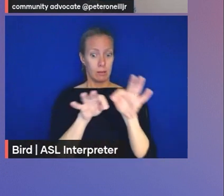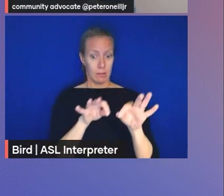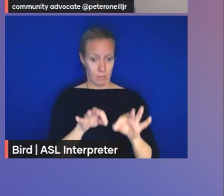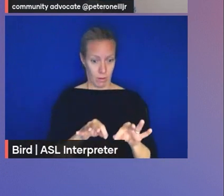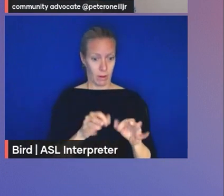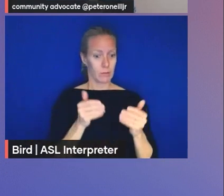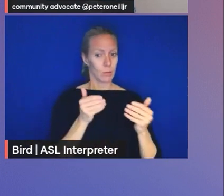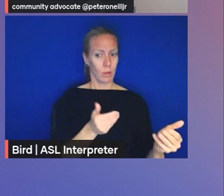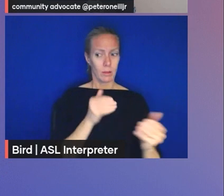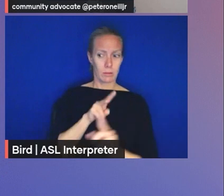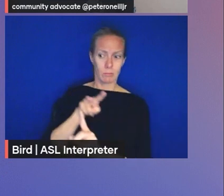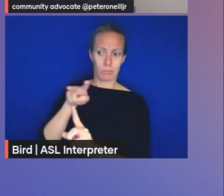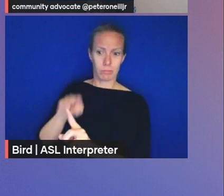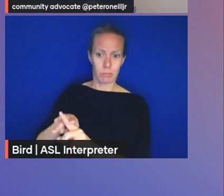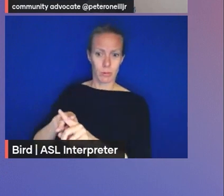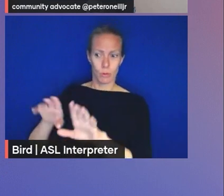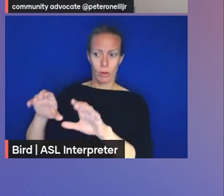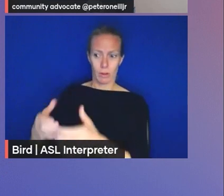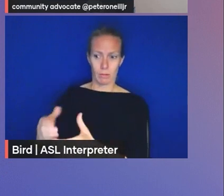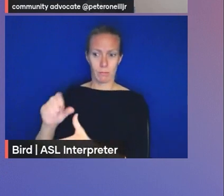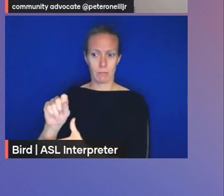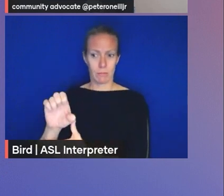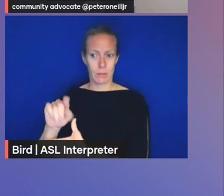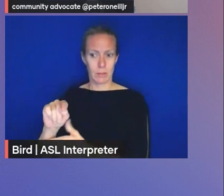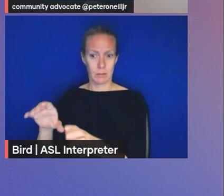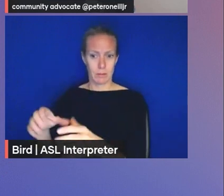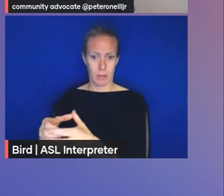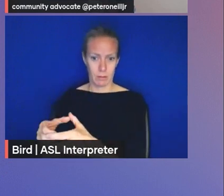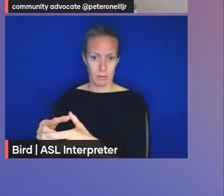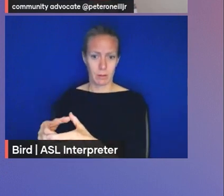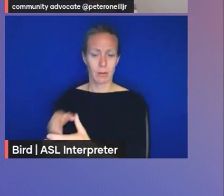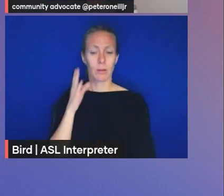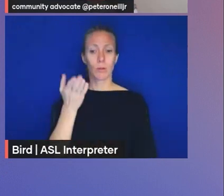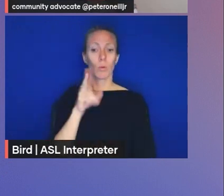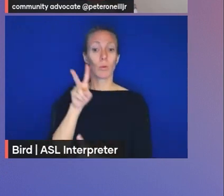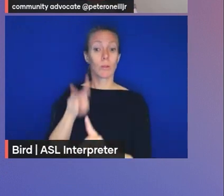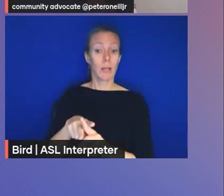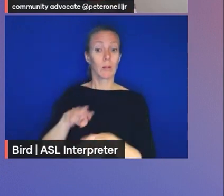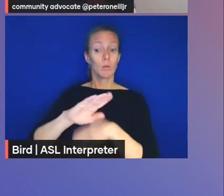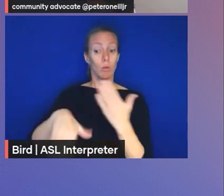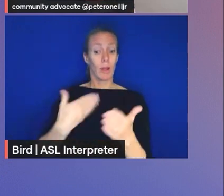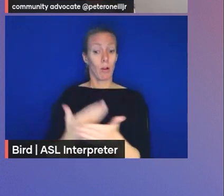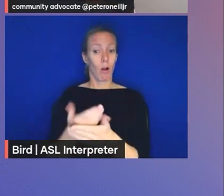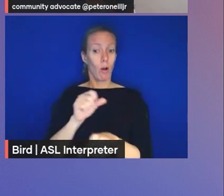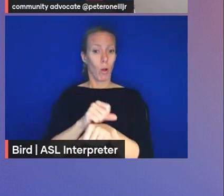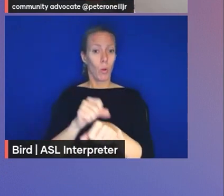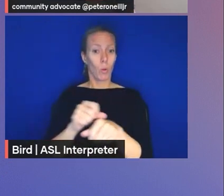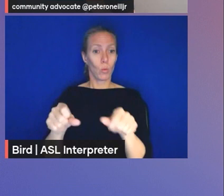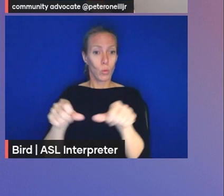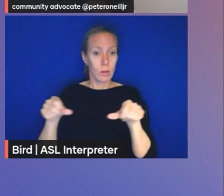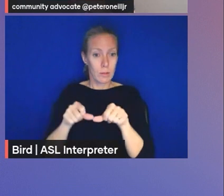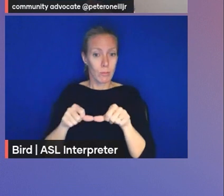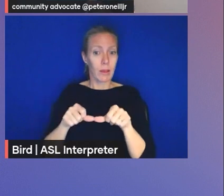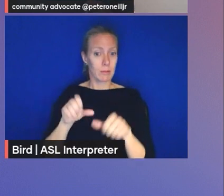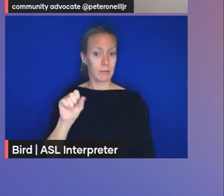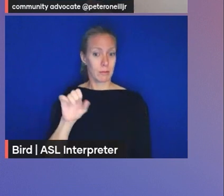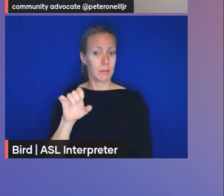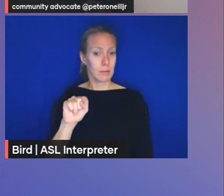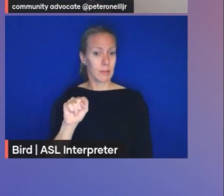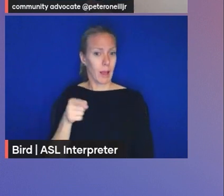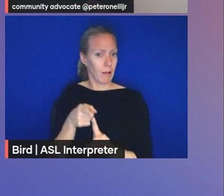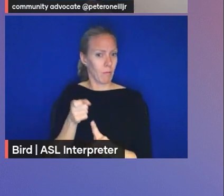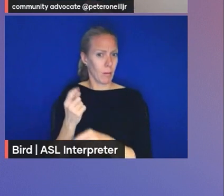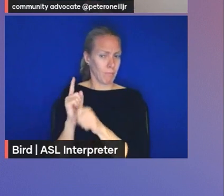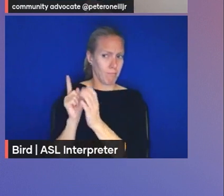set. We're going to assign it to the all workspaces set that we created just a moment ago.